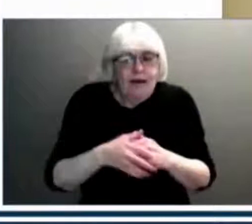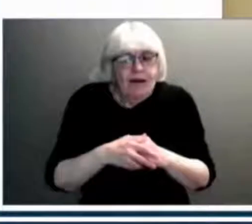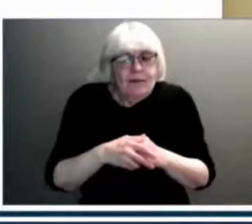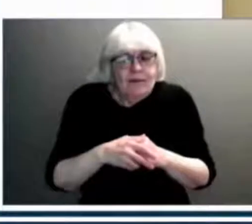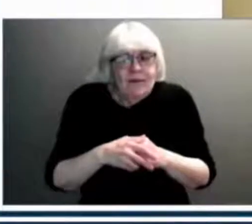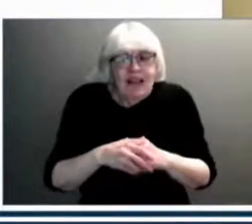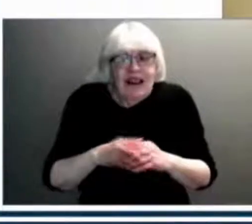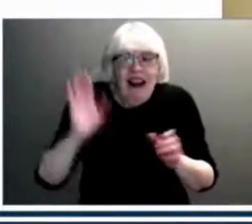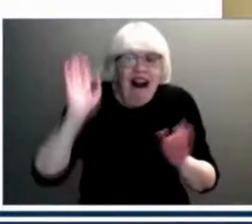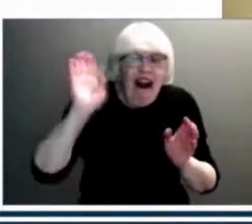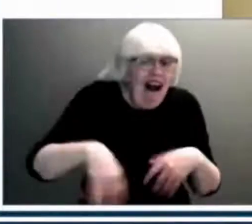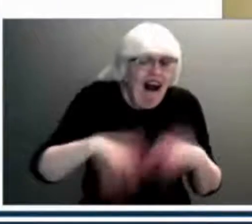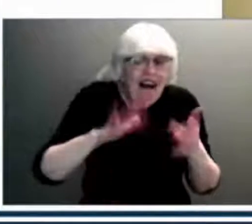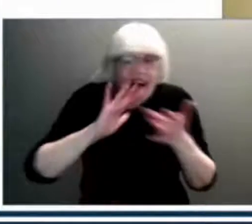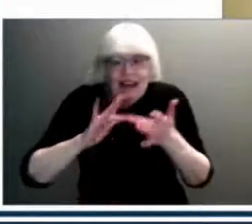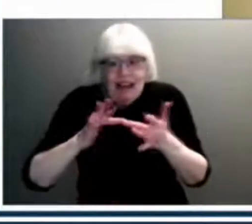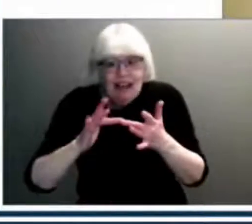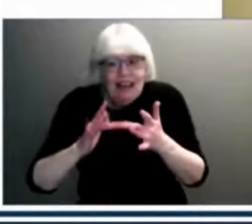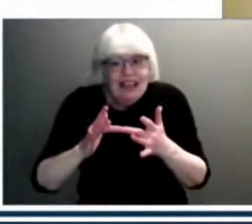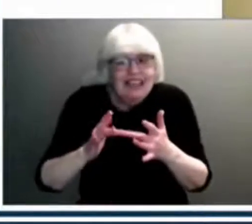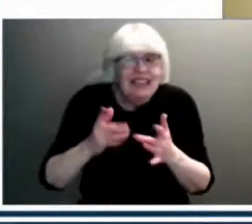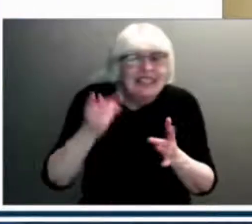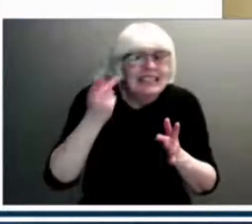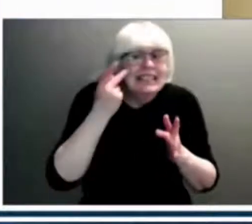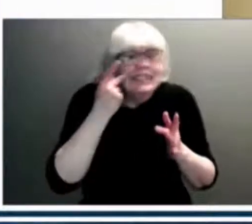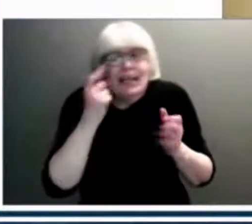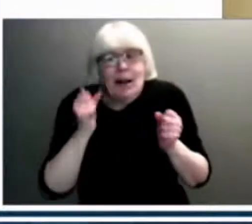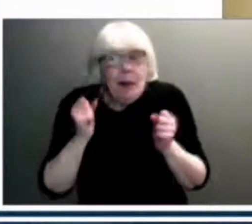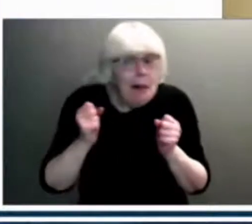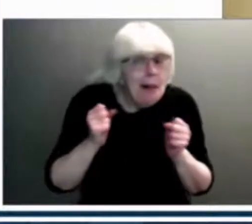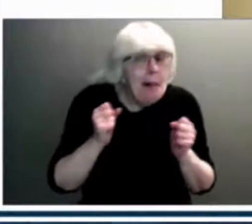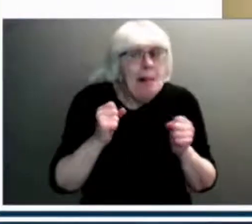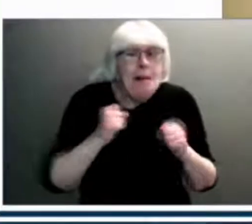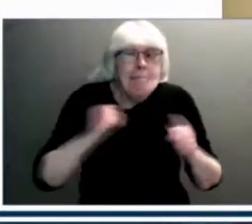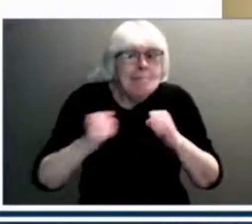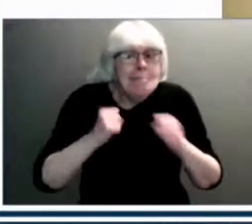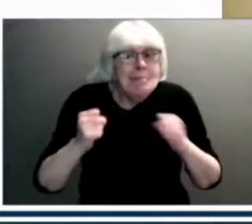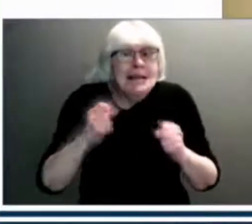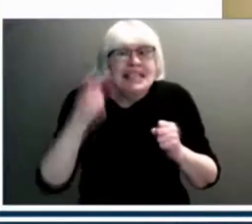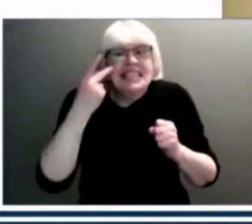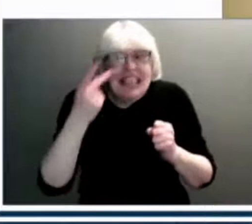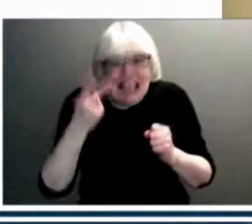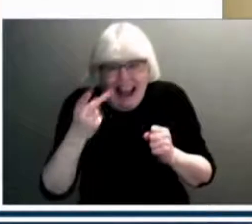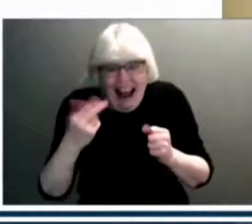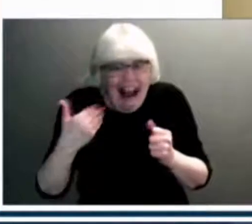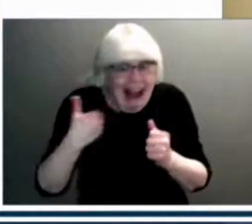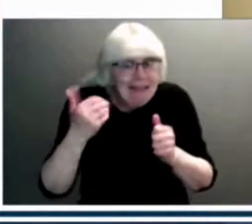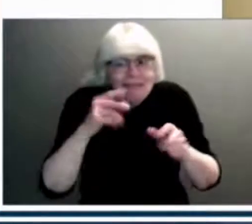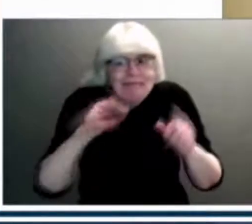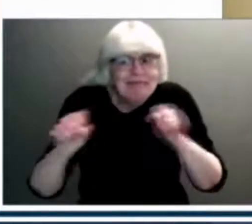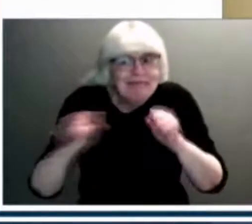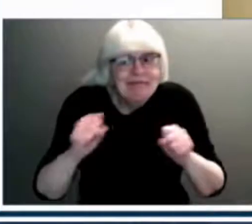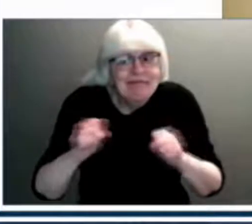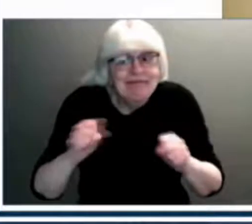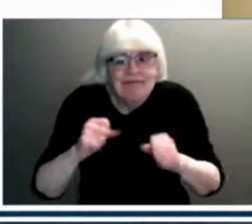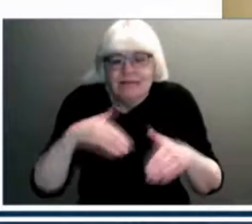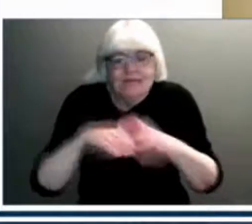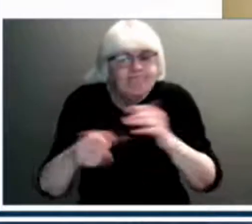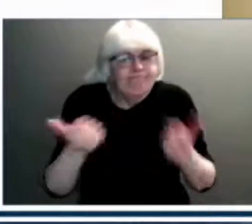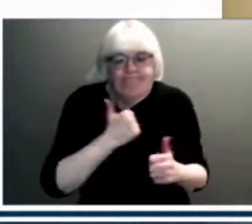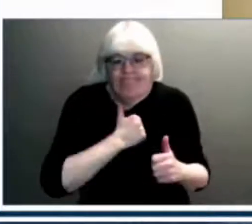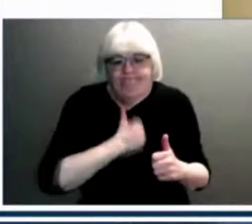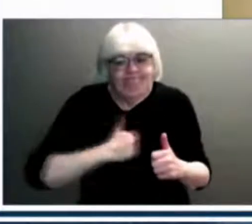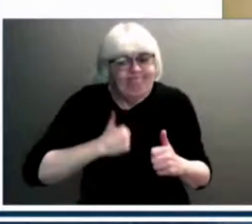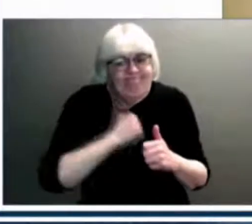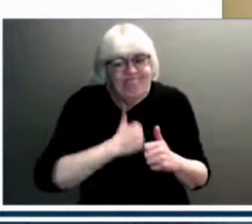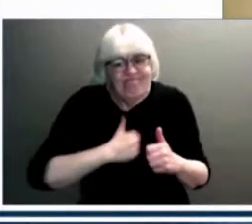an appointment only to be turned away if you haven't done the self-assessment. And do not just show up at a testing center or you certainly